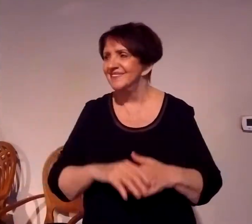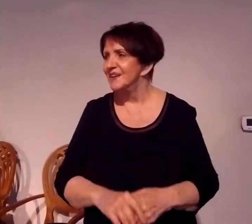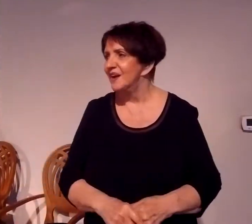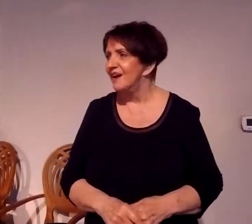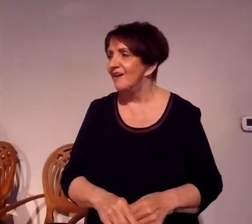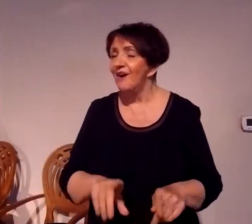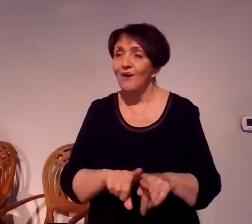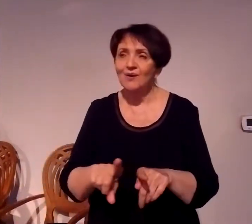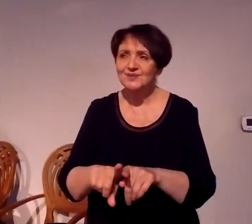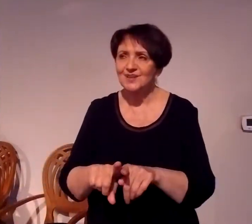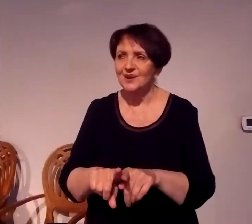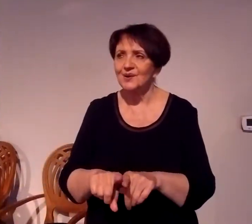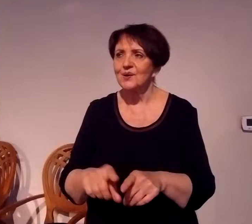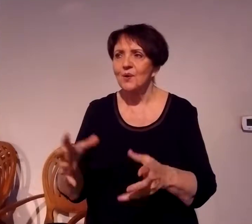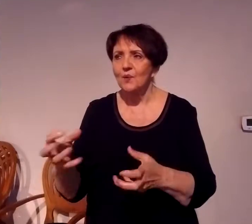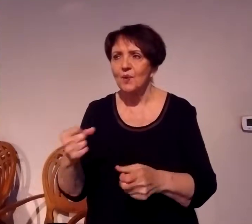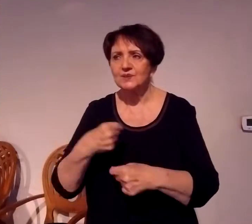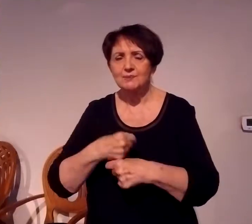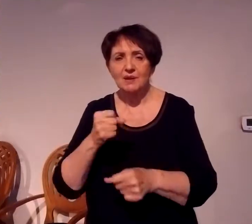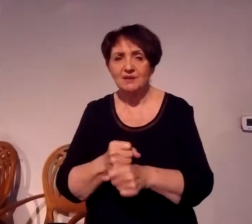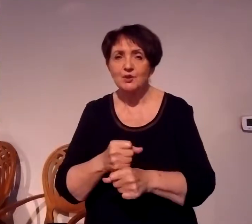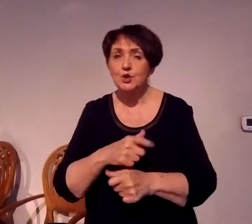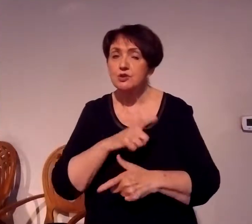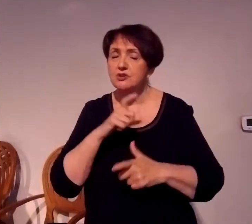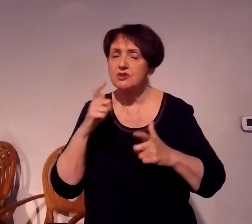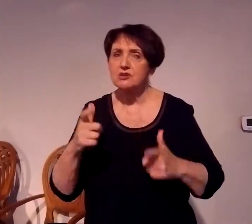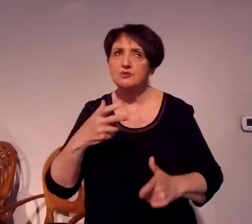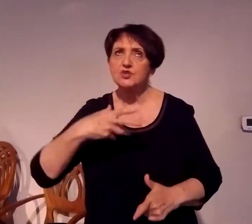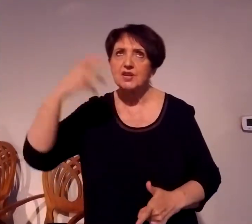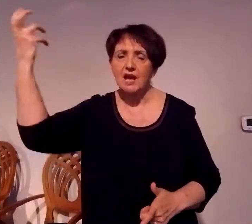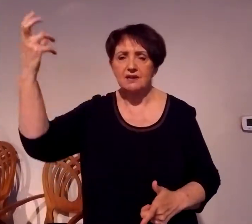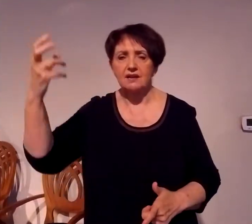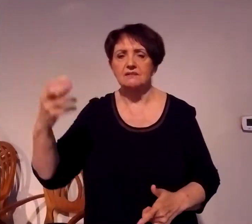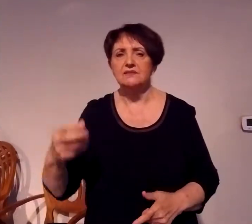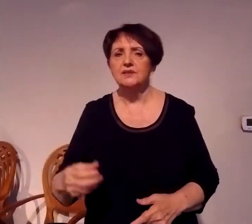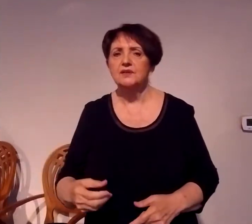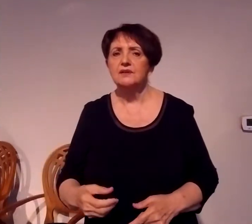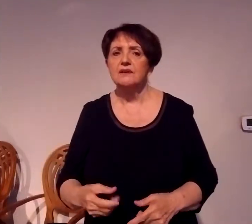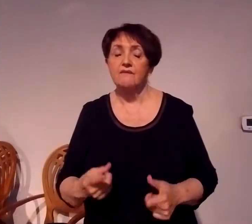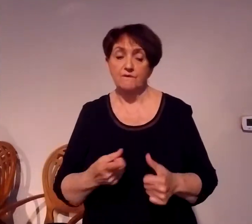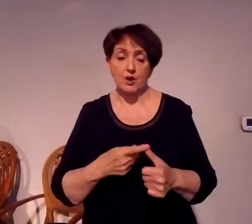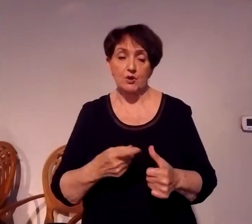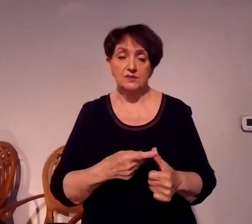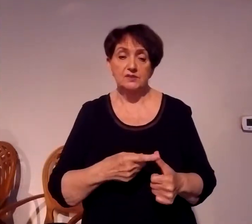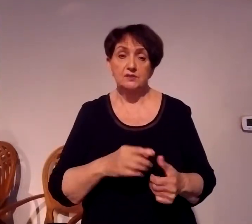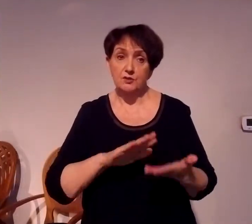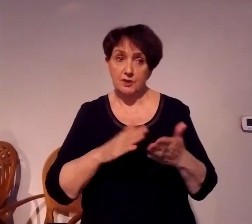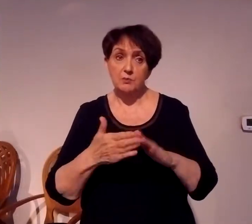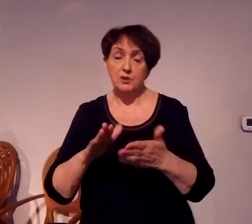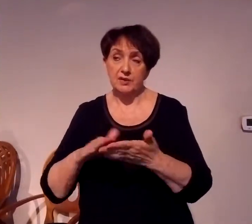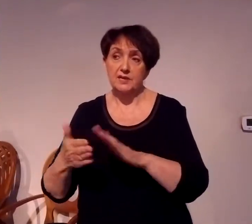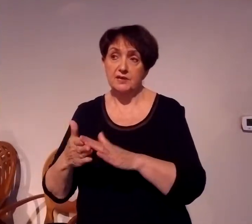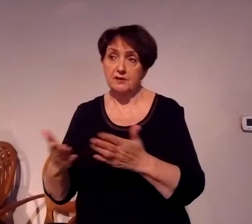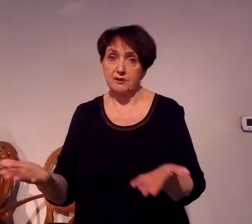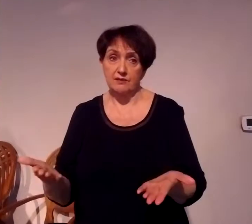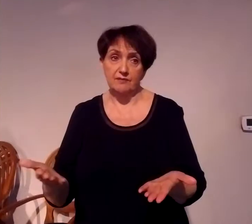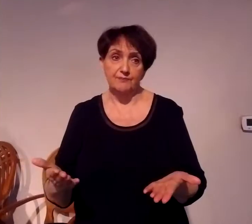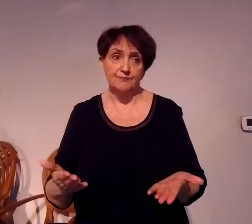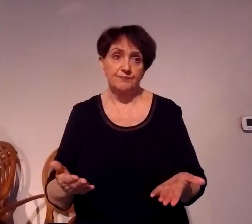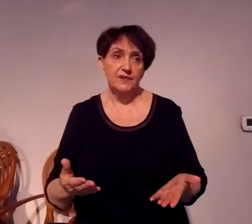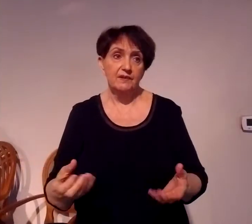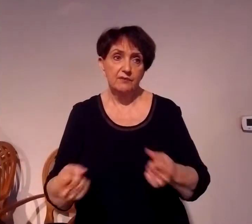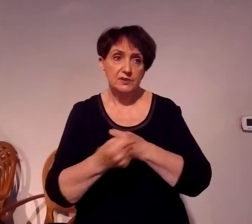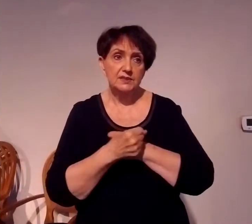I also want to make a huge shout out, first of all, to this community for its love